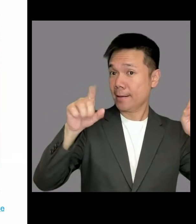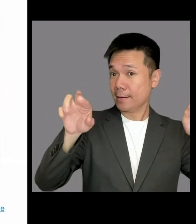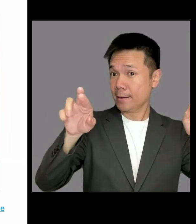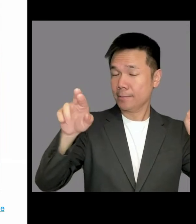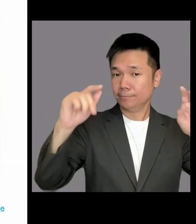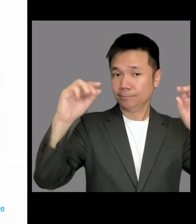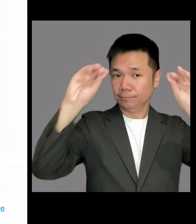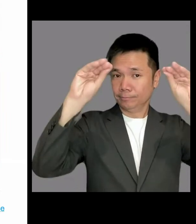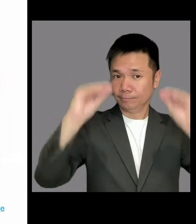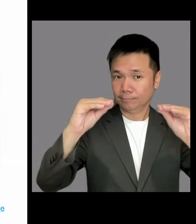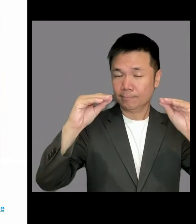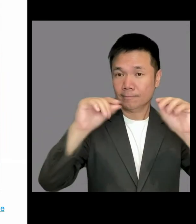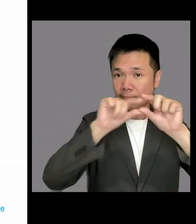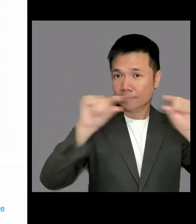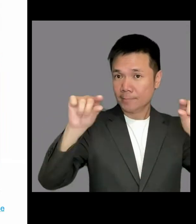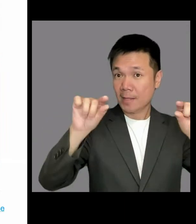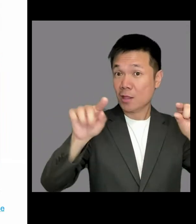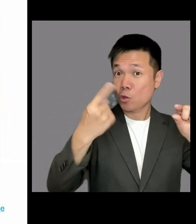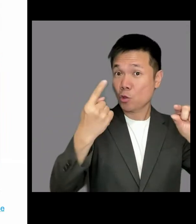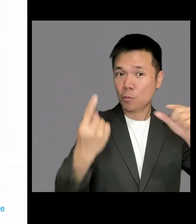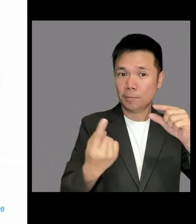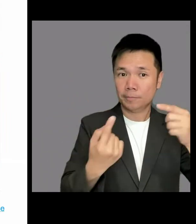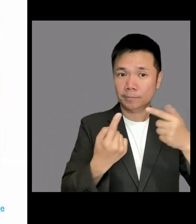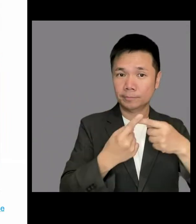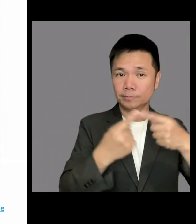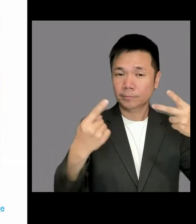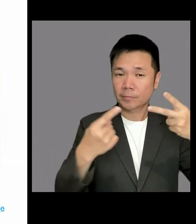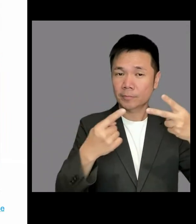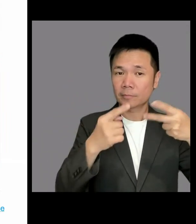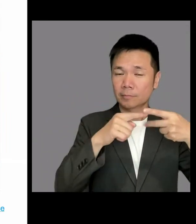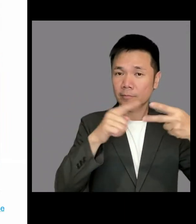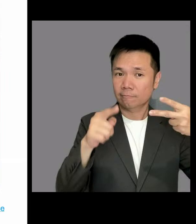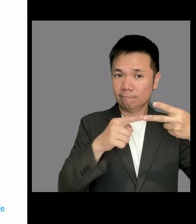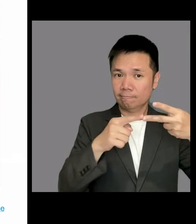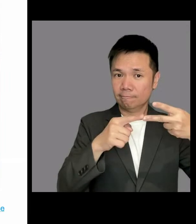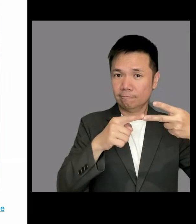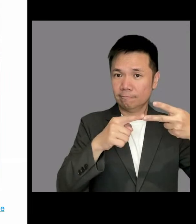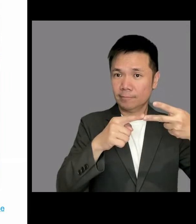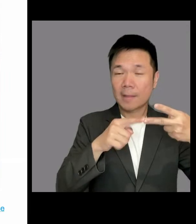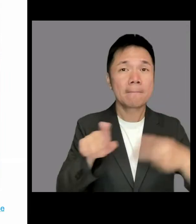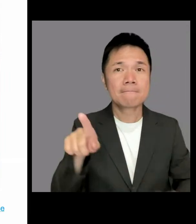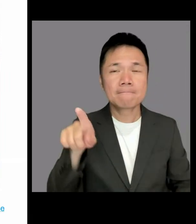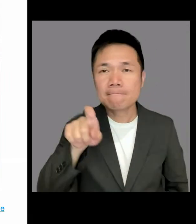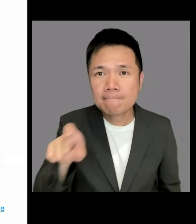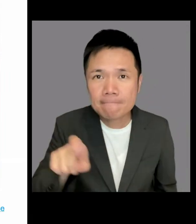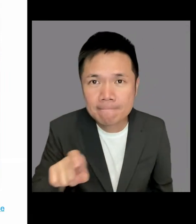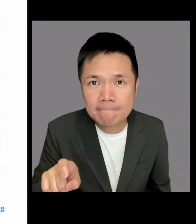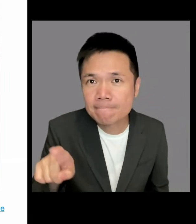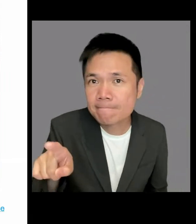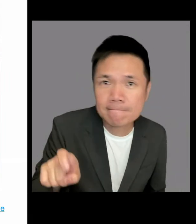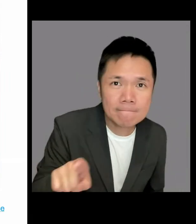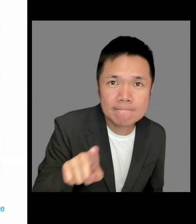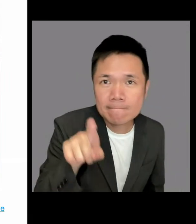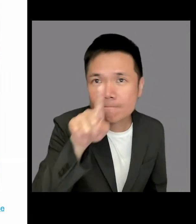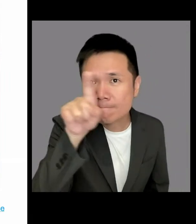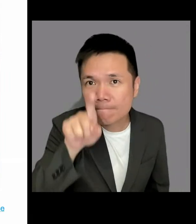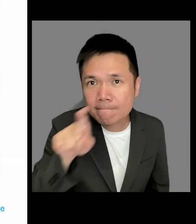and often the first item in the accessibility tree. You have a navigation. Typically, that would be